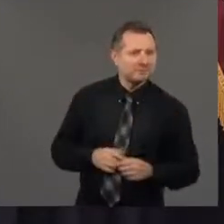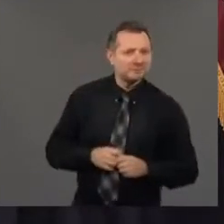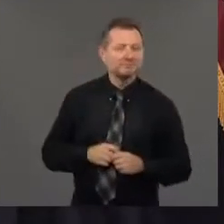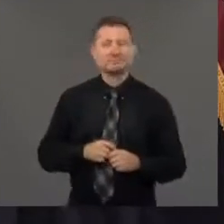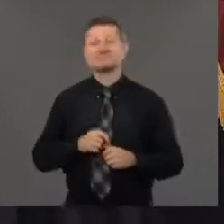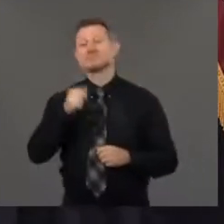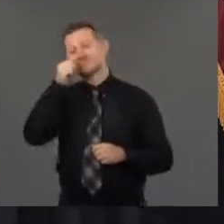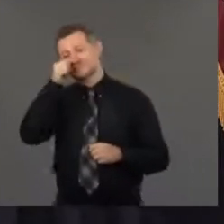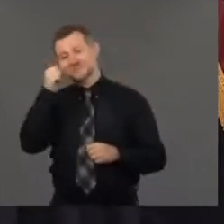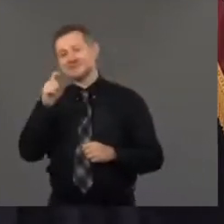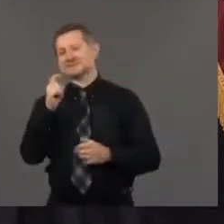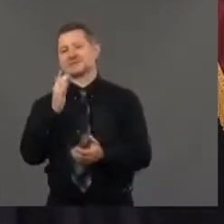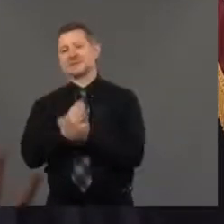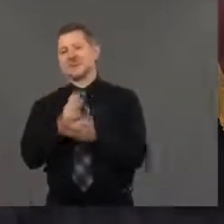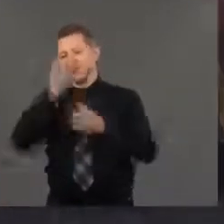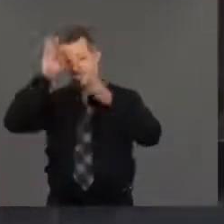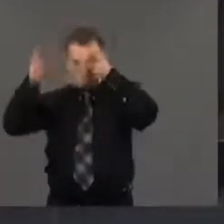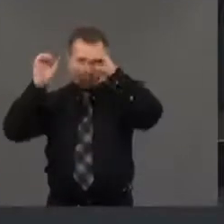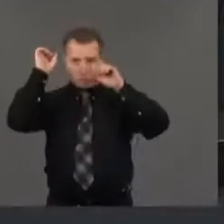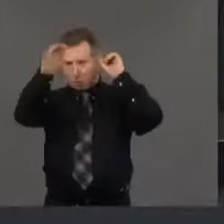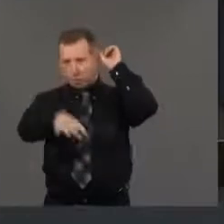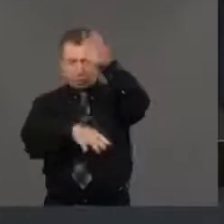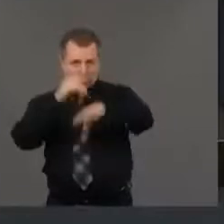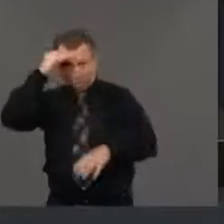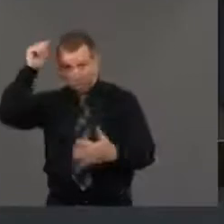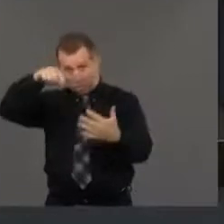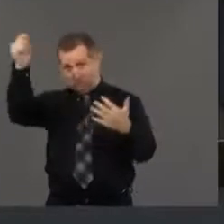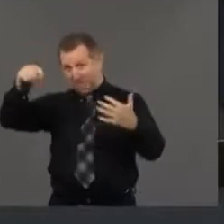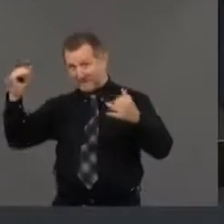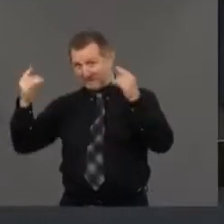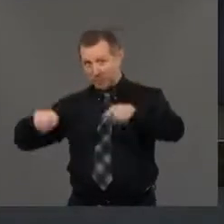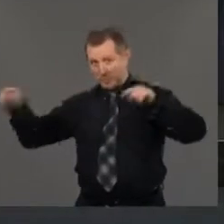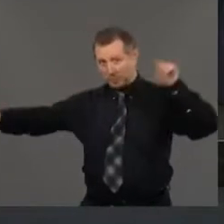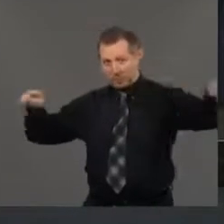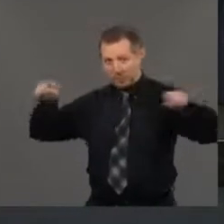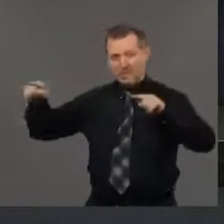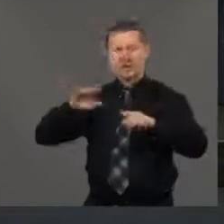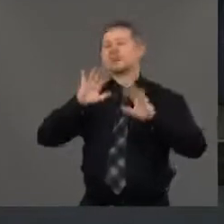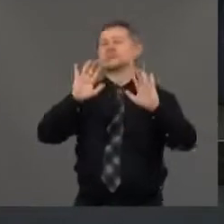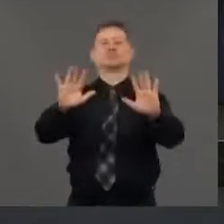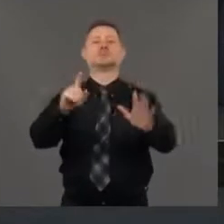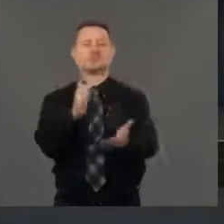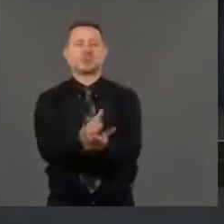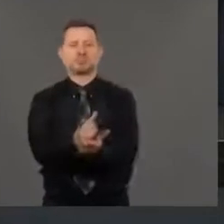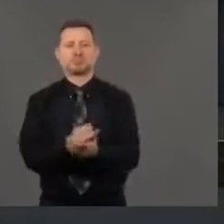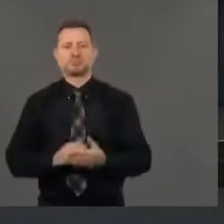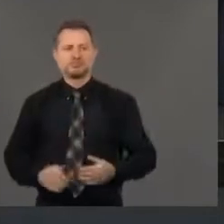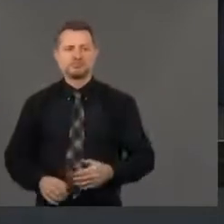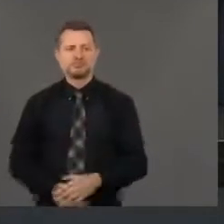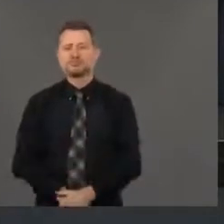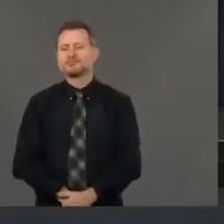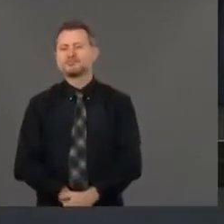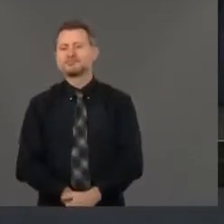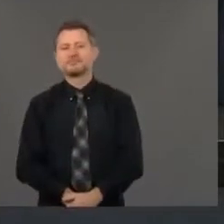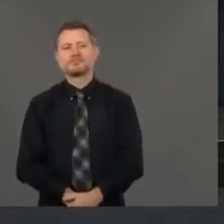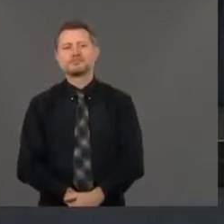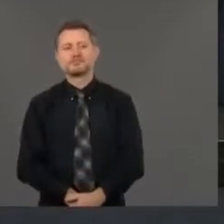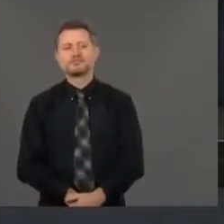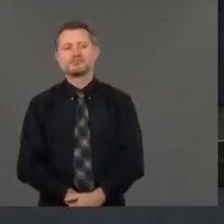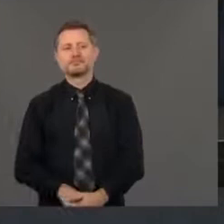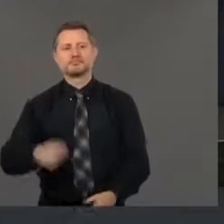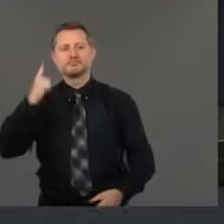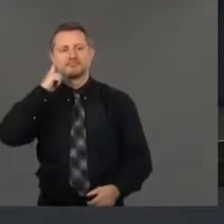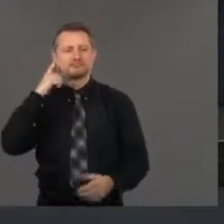tossing around theories with no facts behind them. Governor, Yeah, or let's someone who didn't answer. Yes.